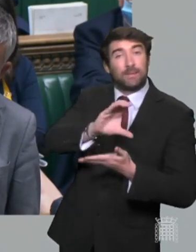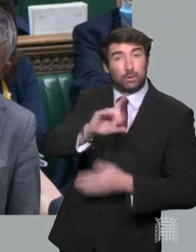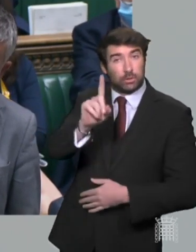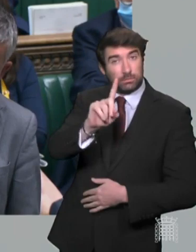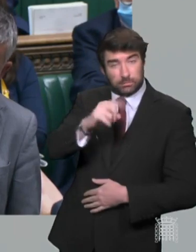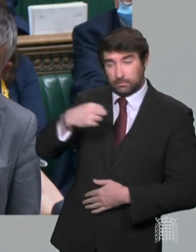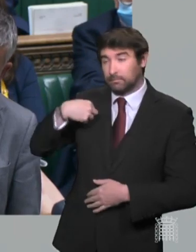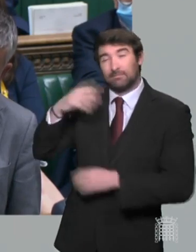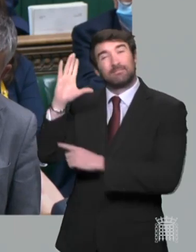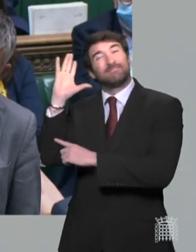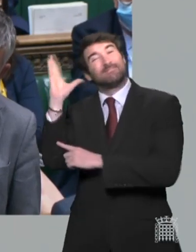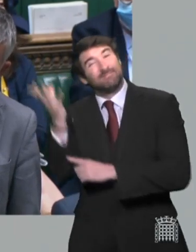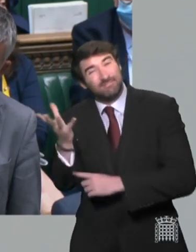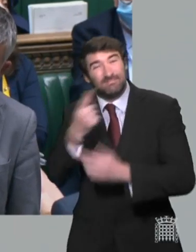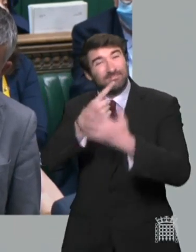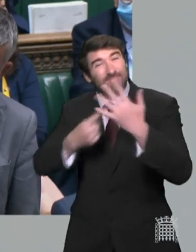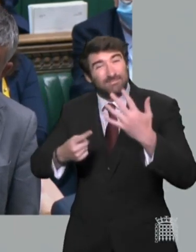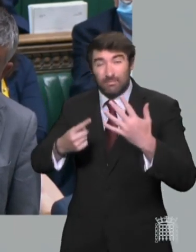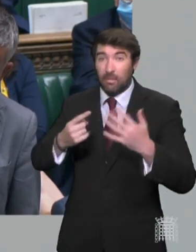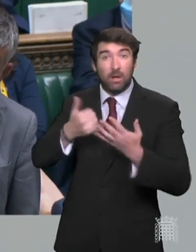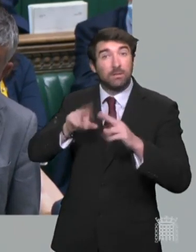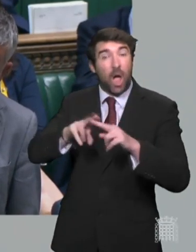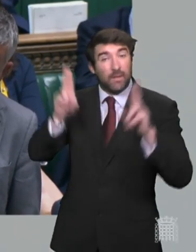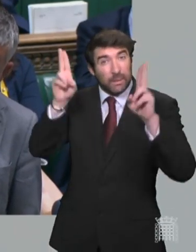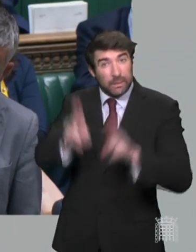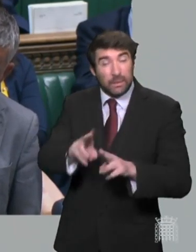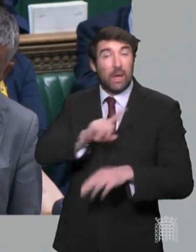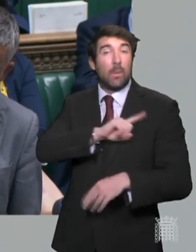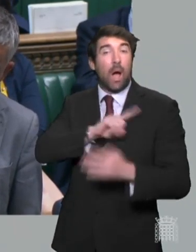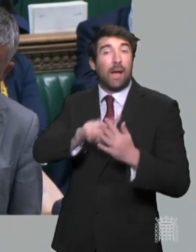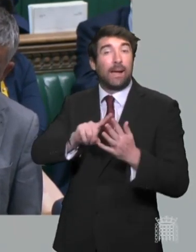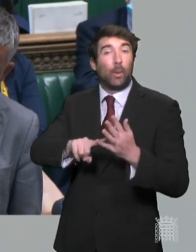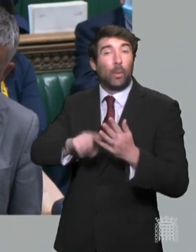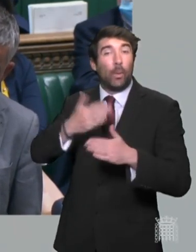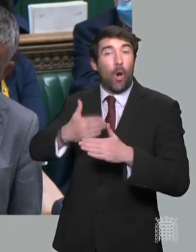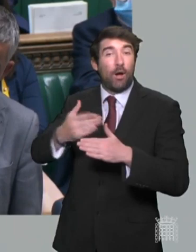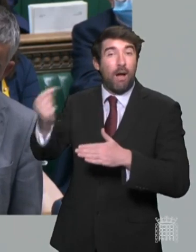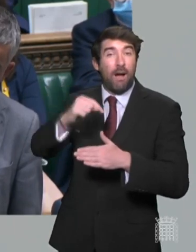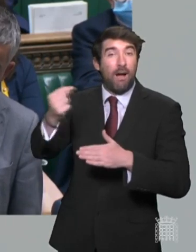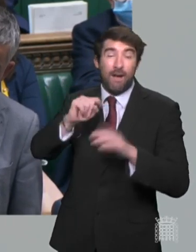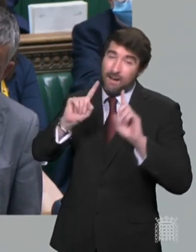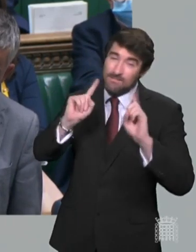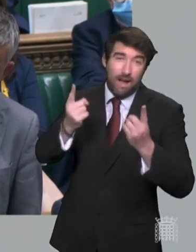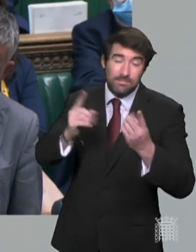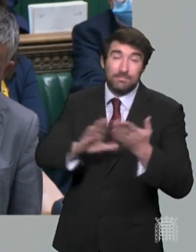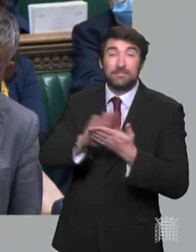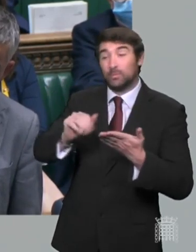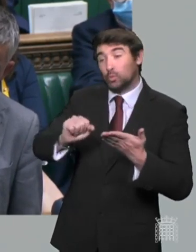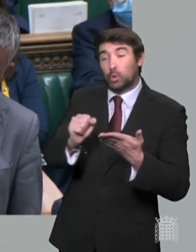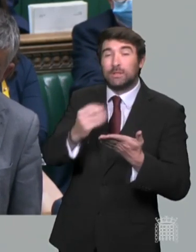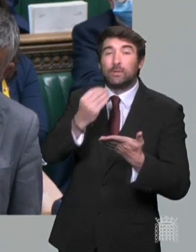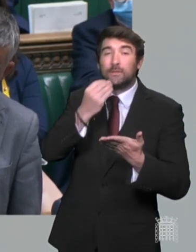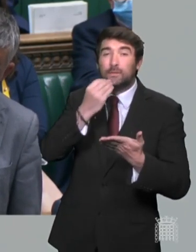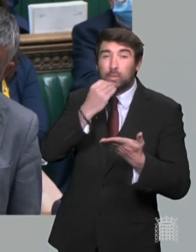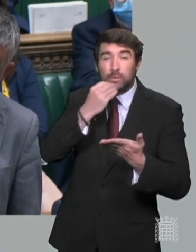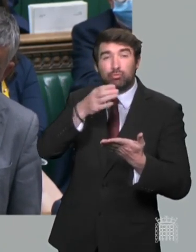they can't access EU labour, and what's the total losses to the Scottish Food and Drink Federation because of the shortages caused by